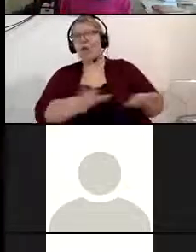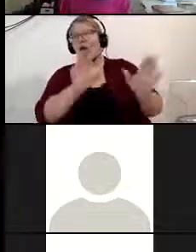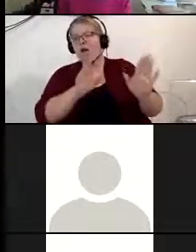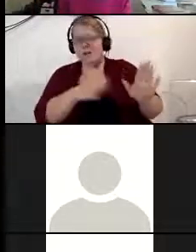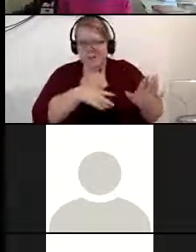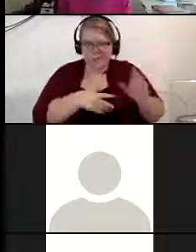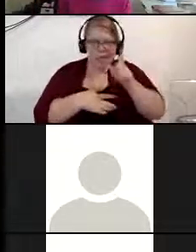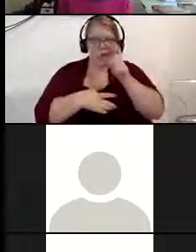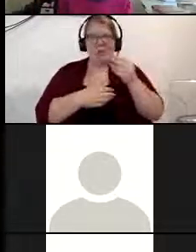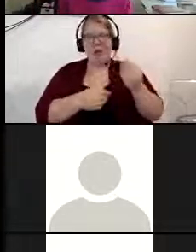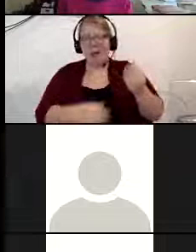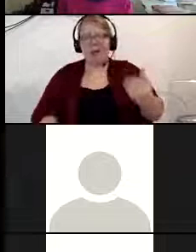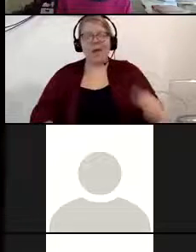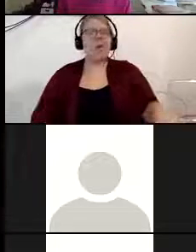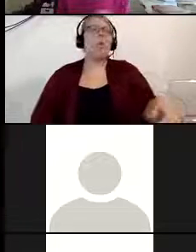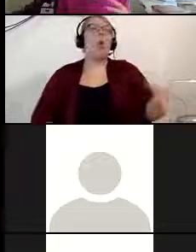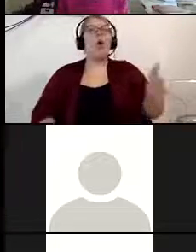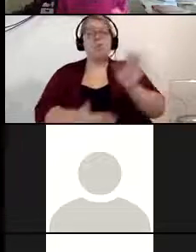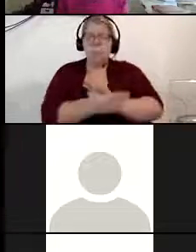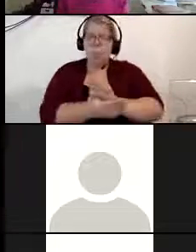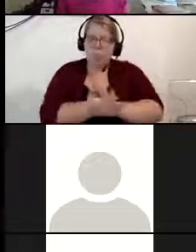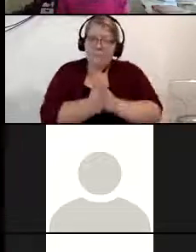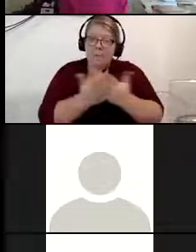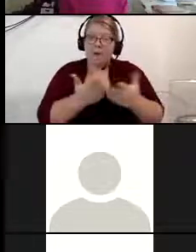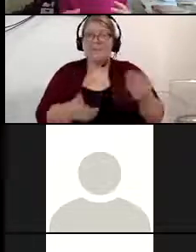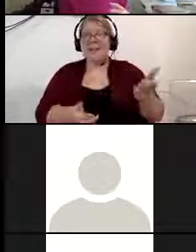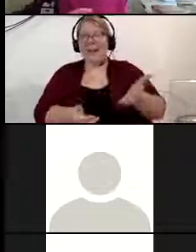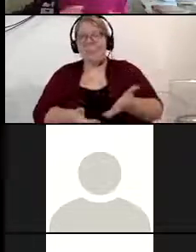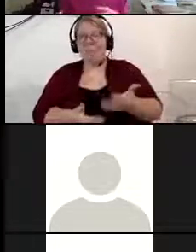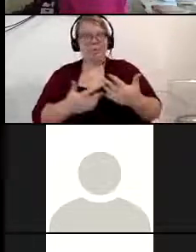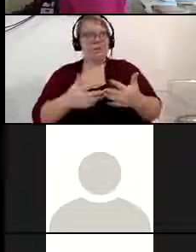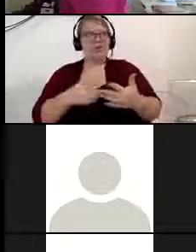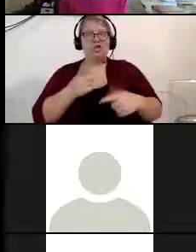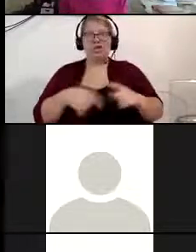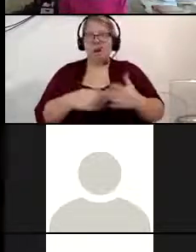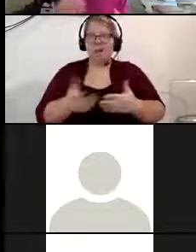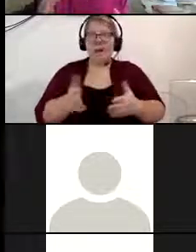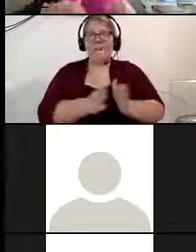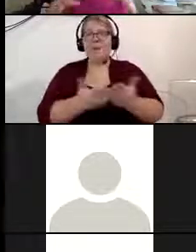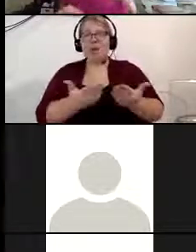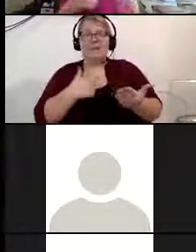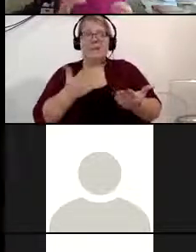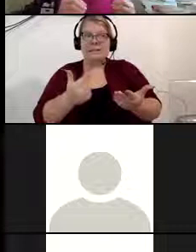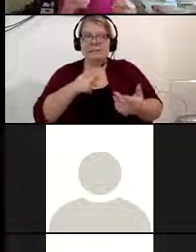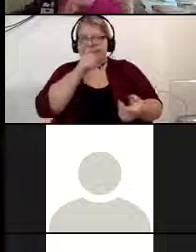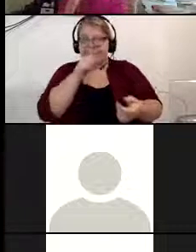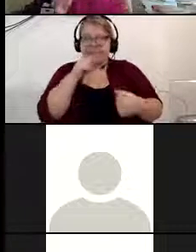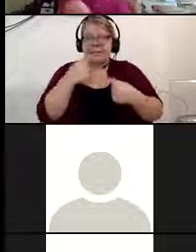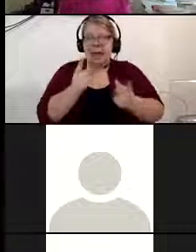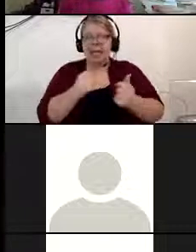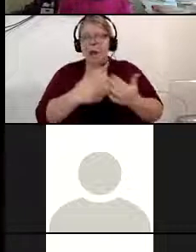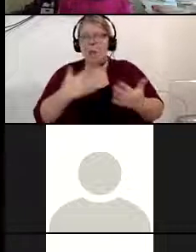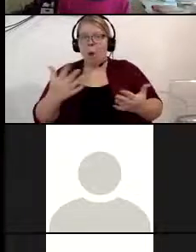money to buy my books for school, but I didn't really tell anybody and just kind of cut back a little. So all sorts of